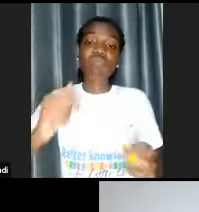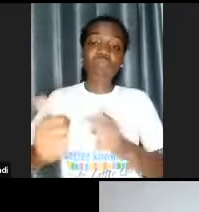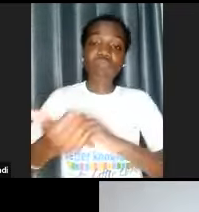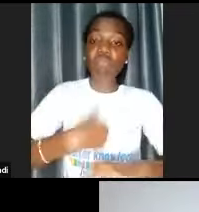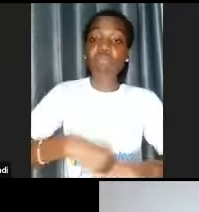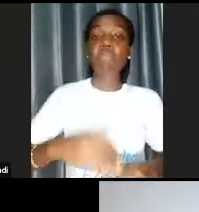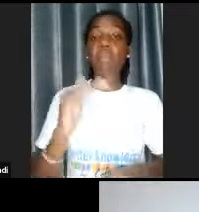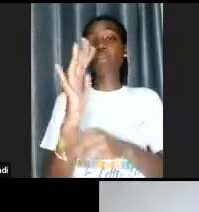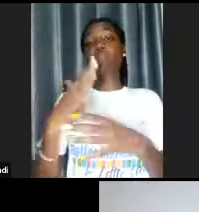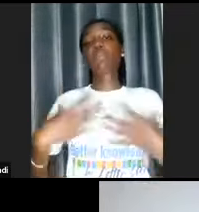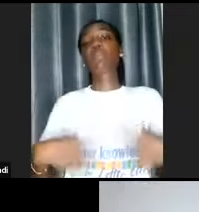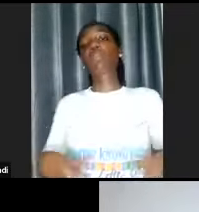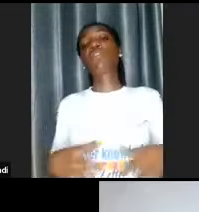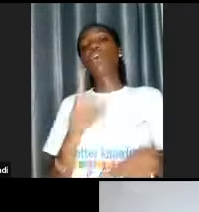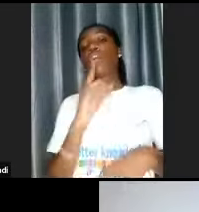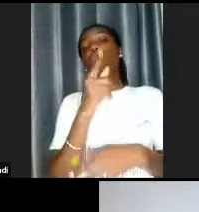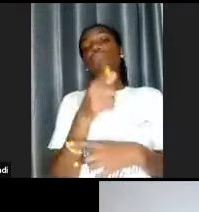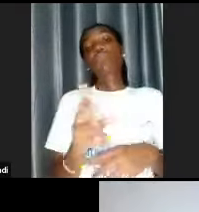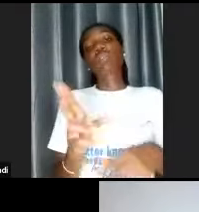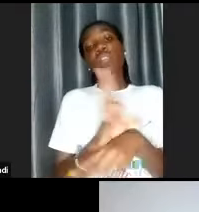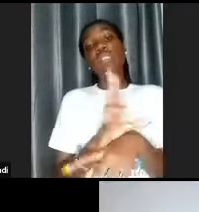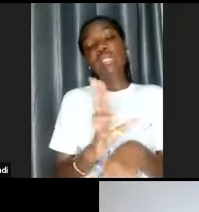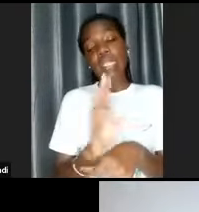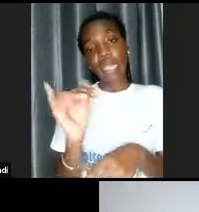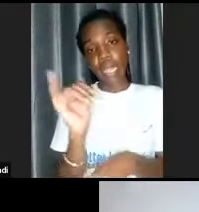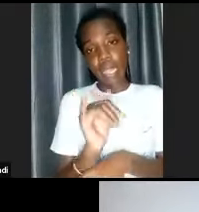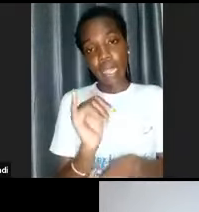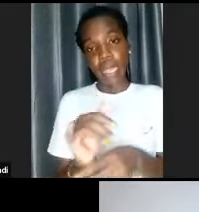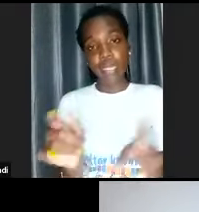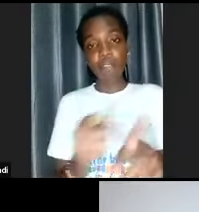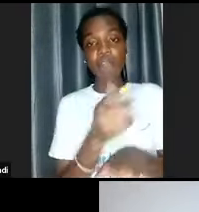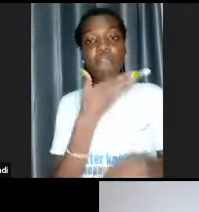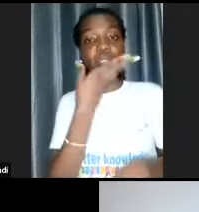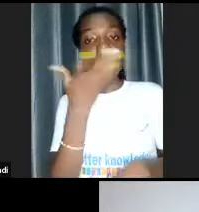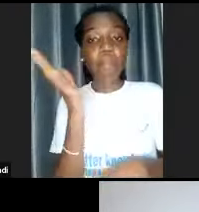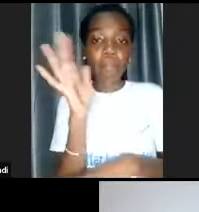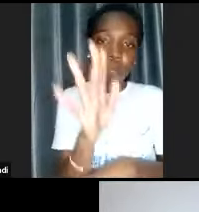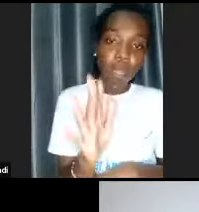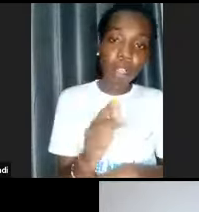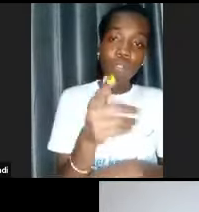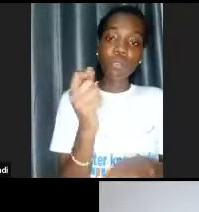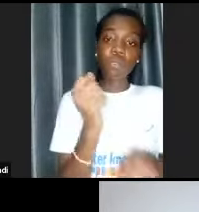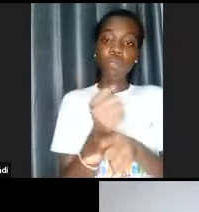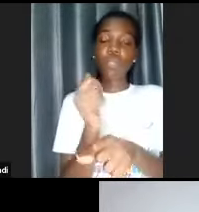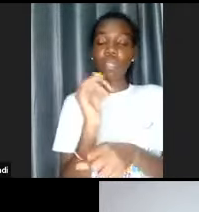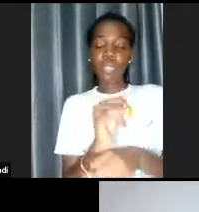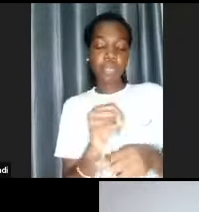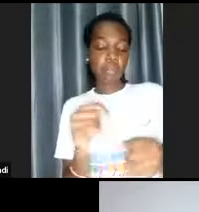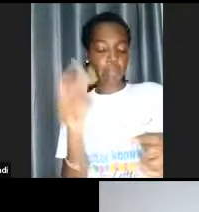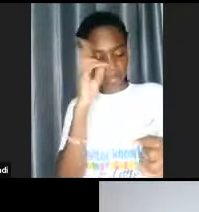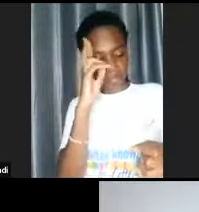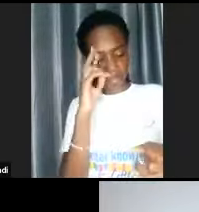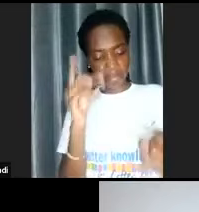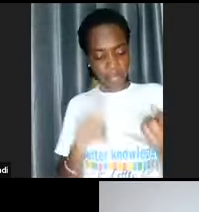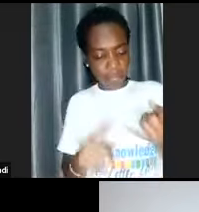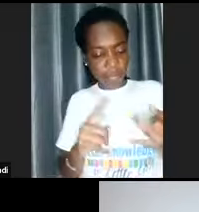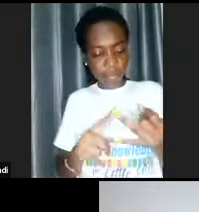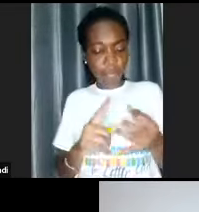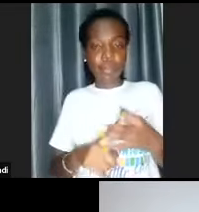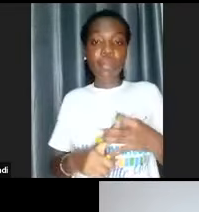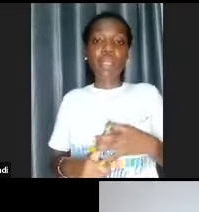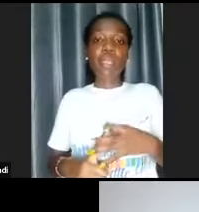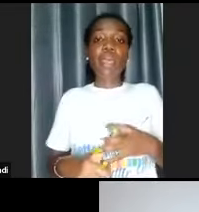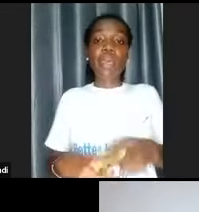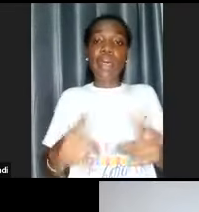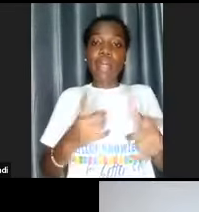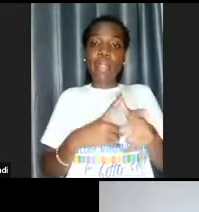use that as a feedback to mirror back and say, yeah, I think my purpose is this and this. So you can start from there. So you can use your career to